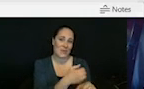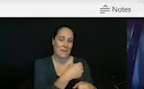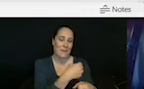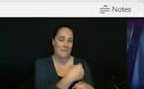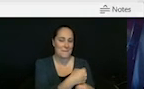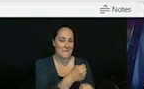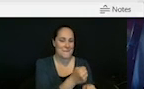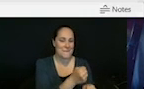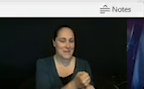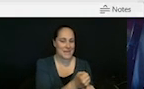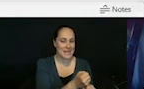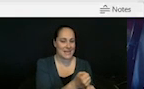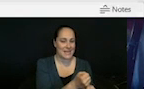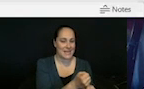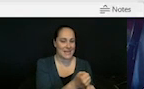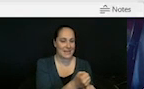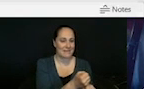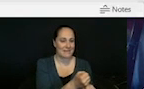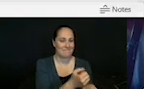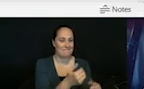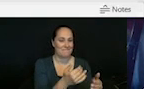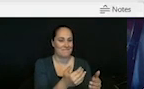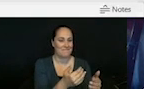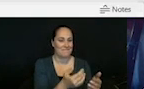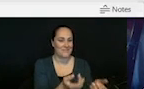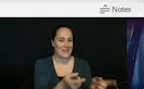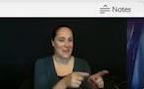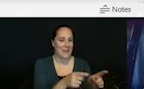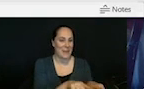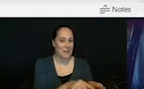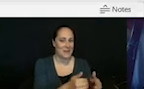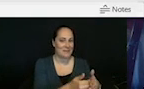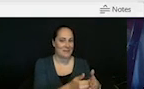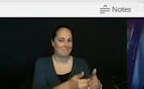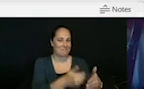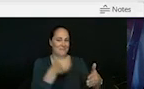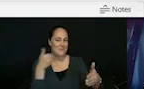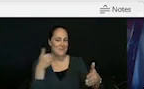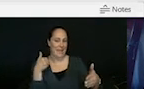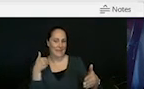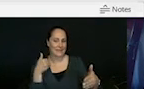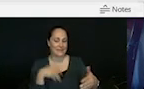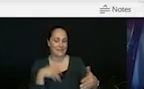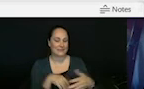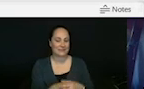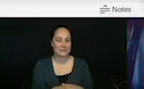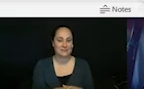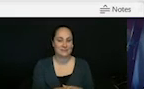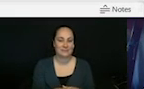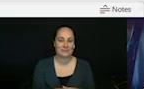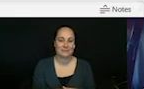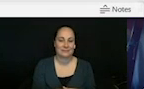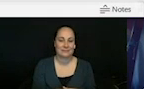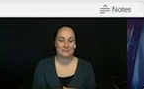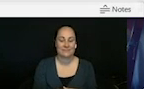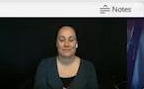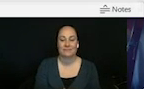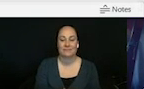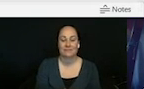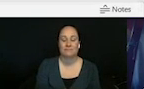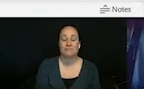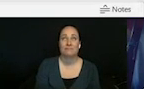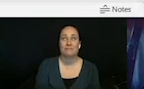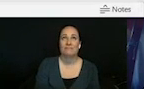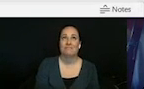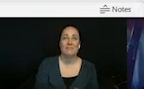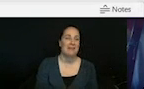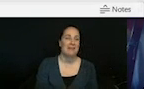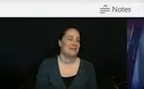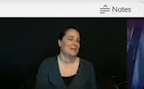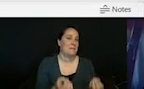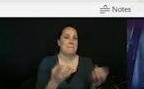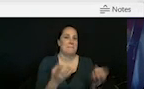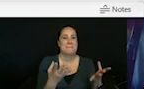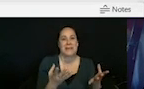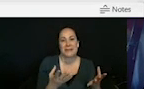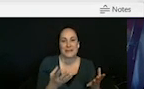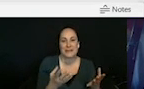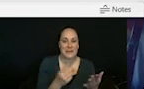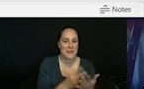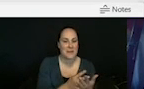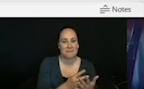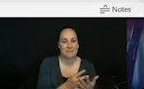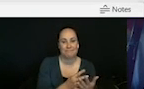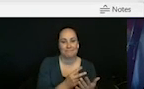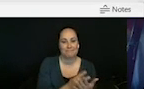So if you were trying to track the position of an electron, you use there's 100 different techniques out there, but let's say you use scattering or